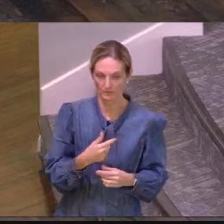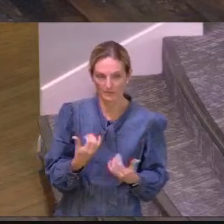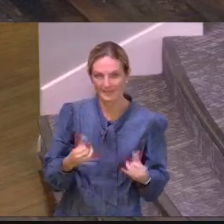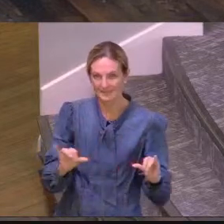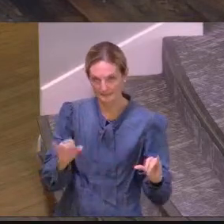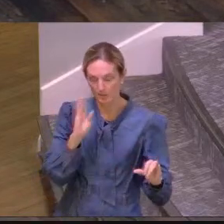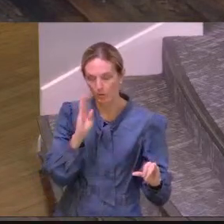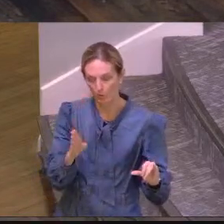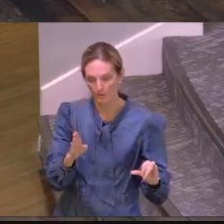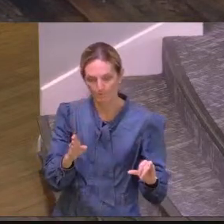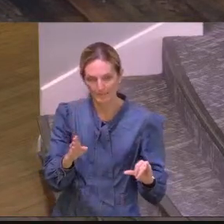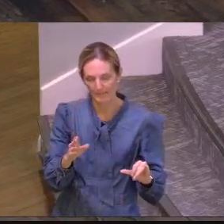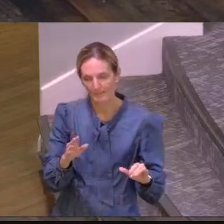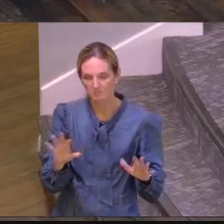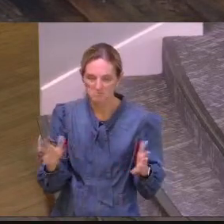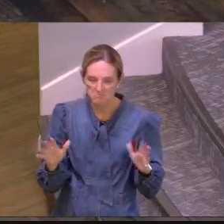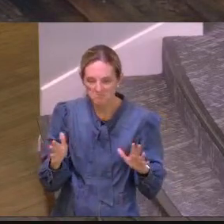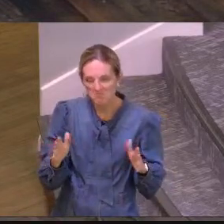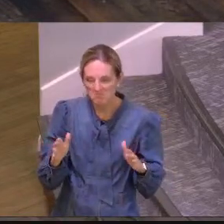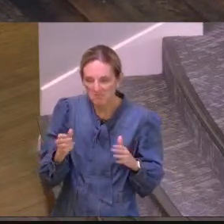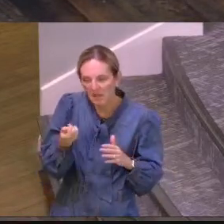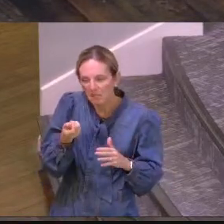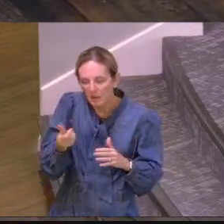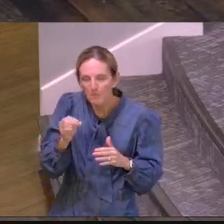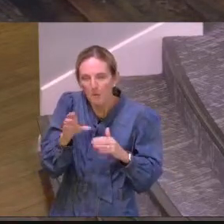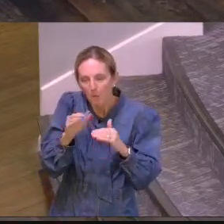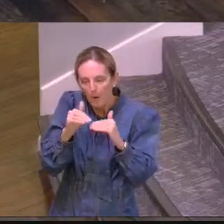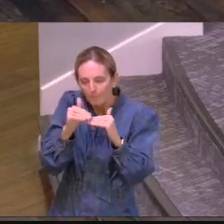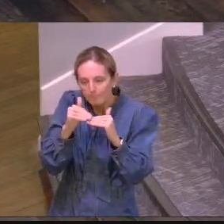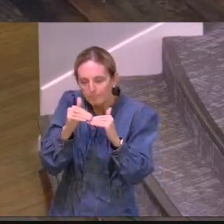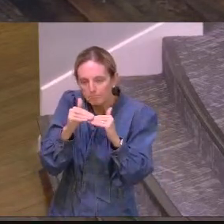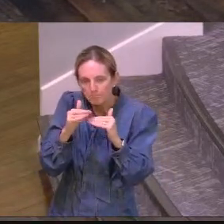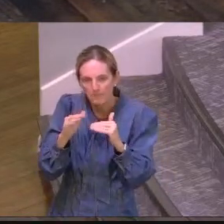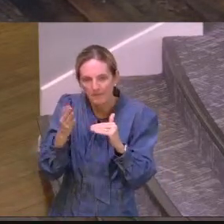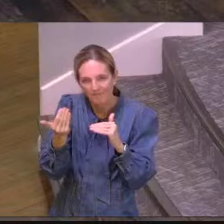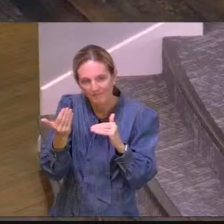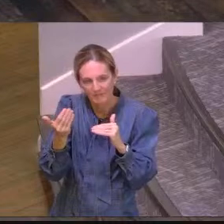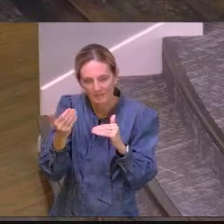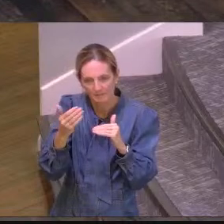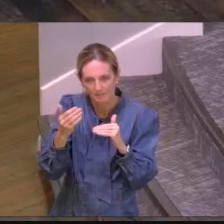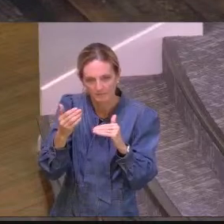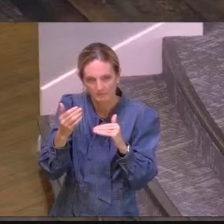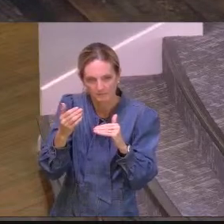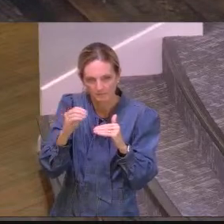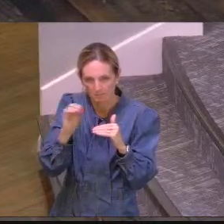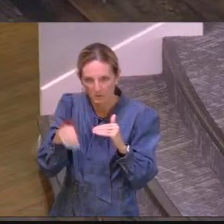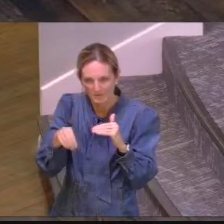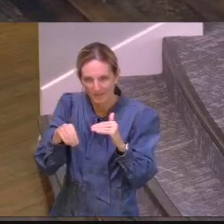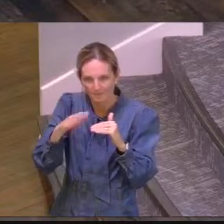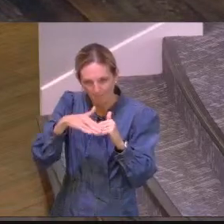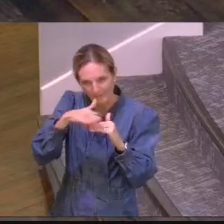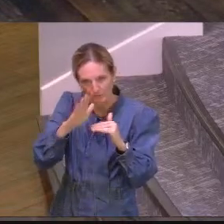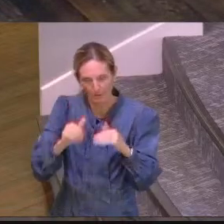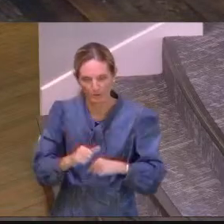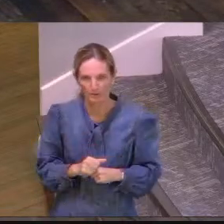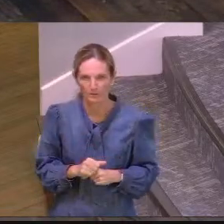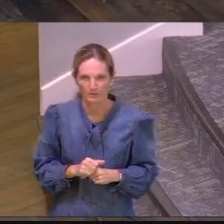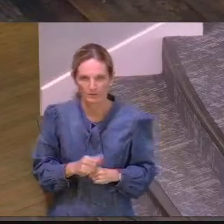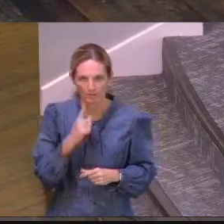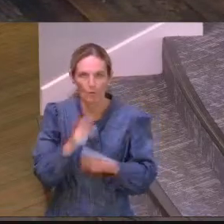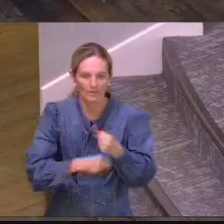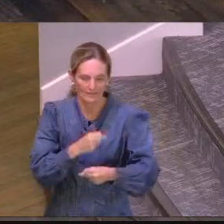be right at or slightly above the 15% benchmark throughout the year.